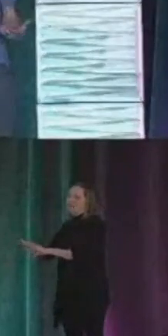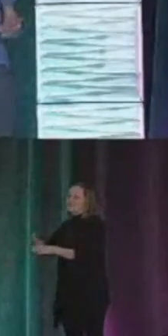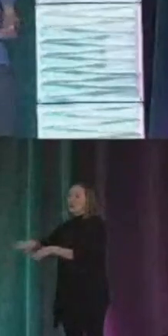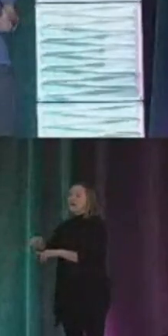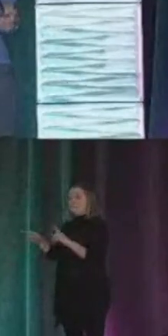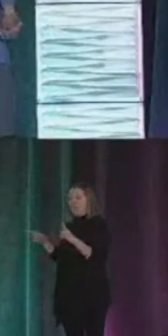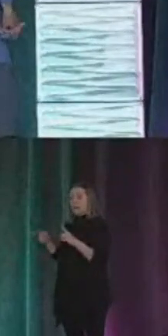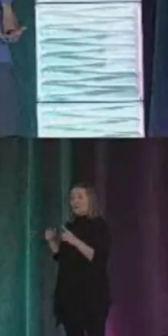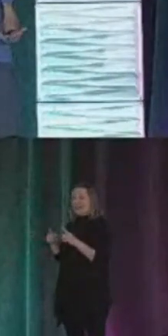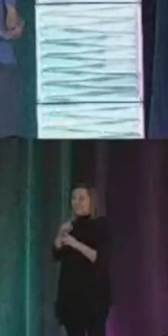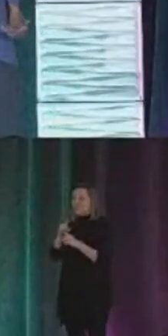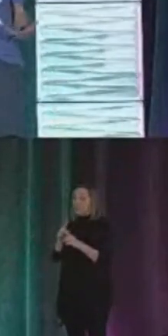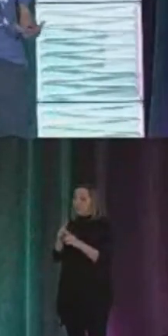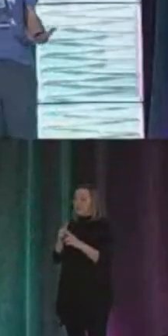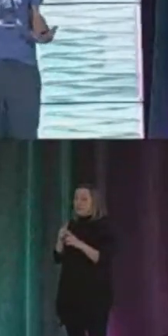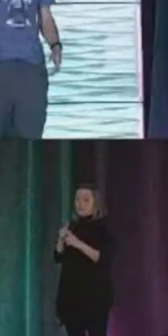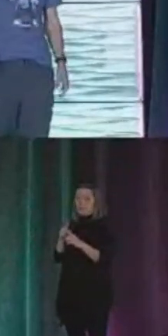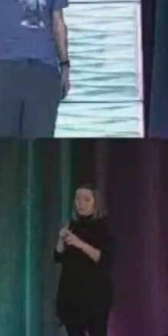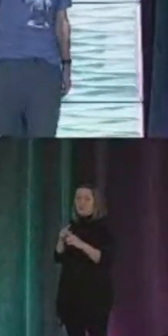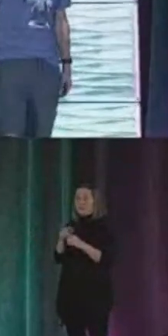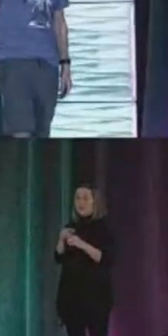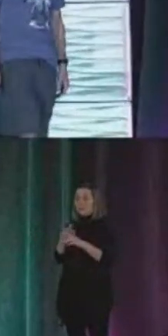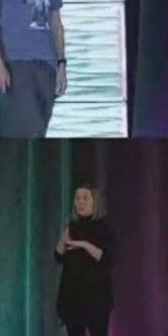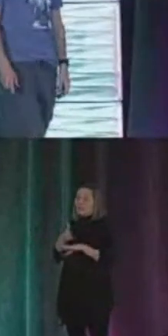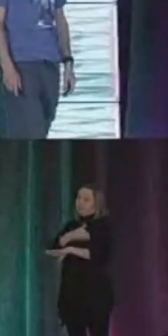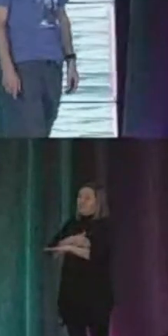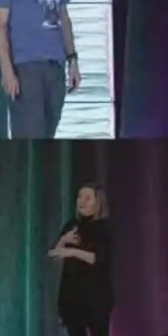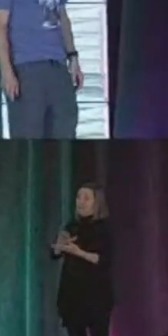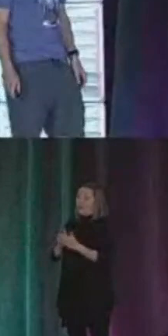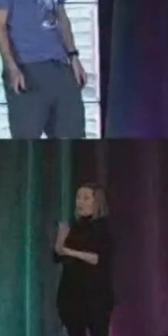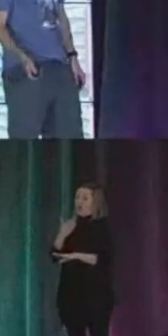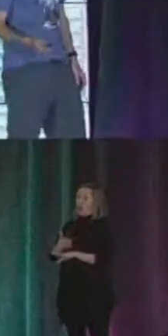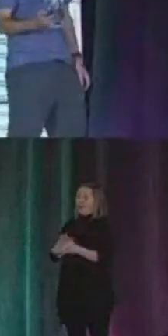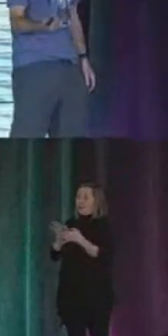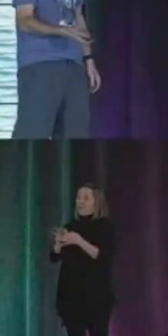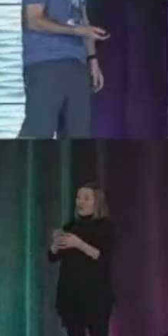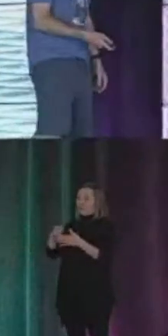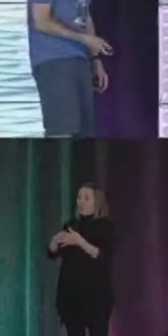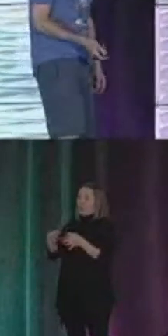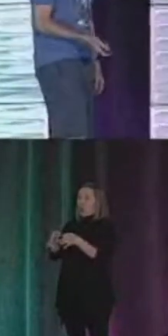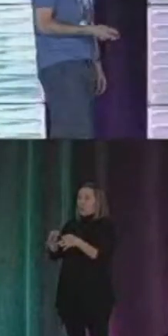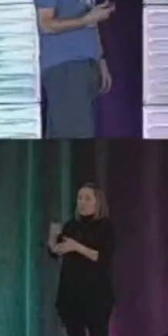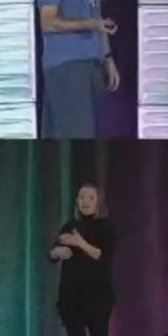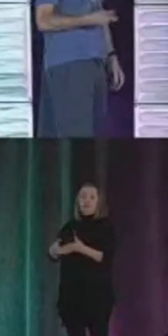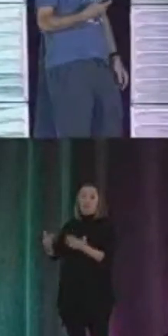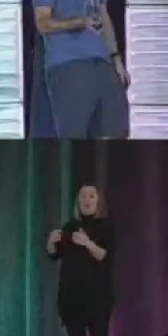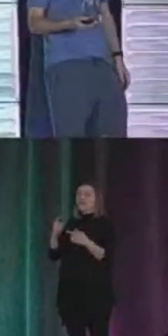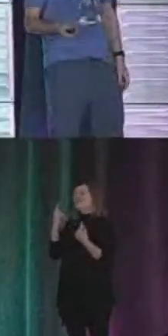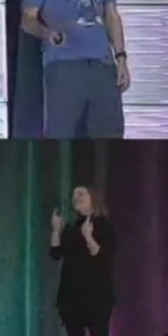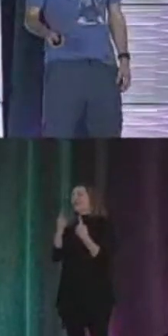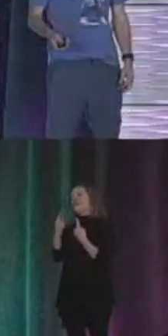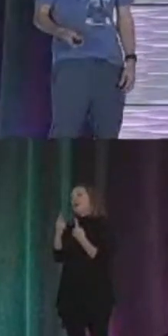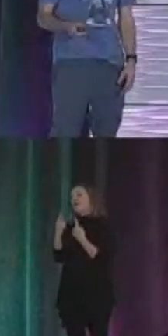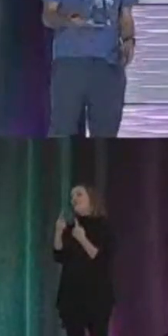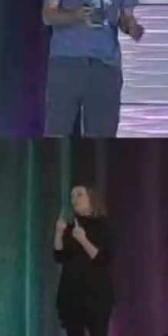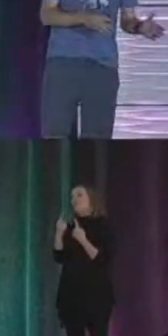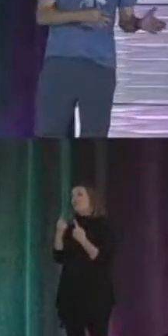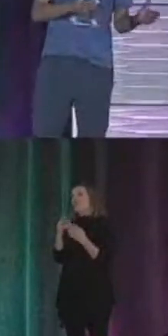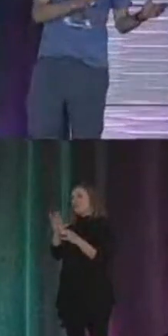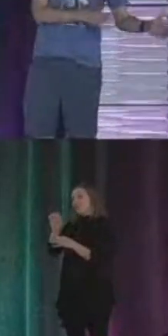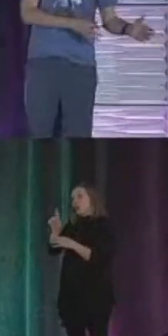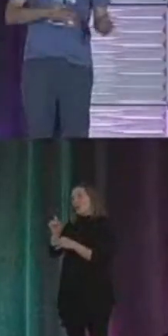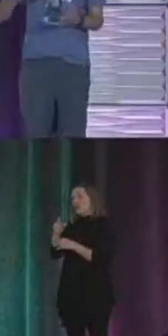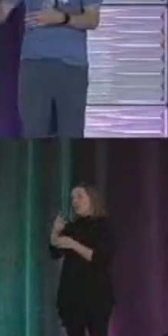it really, our compute has gotten really, really good as far as cost is concerned. You do have to think about code that will work on both sides of